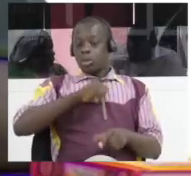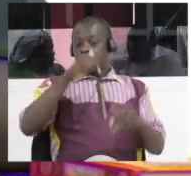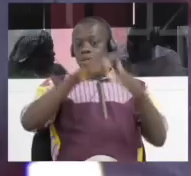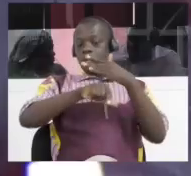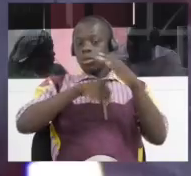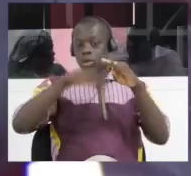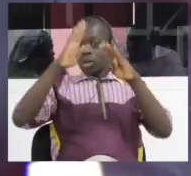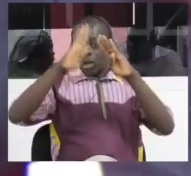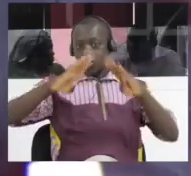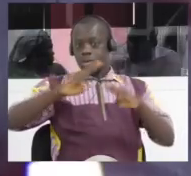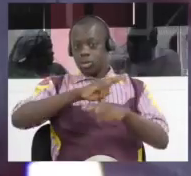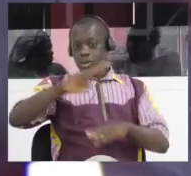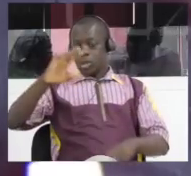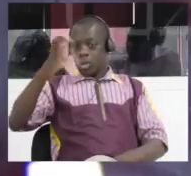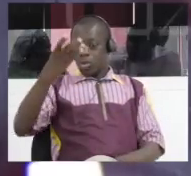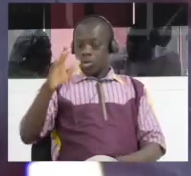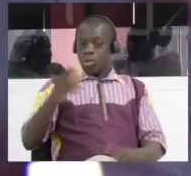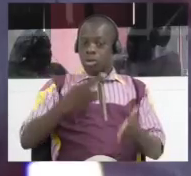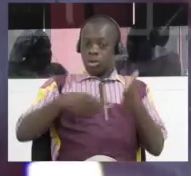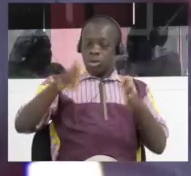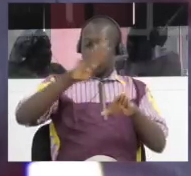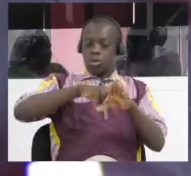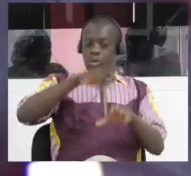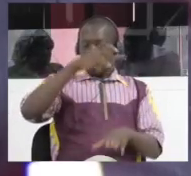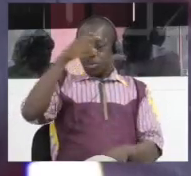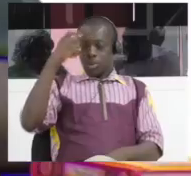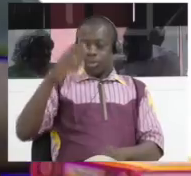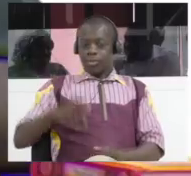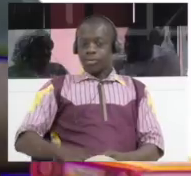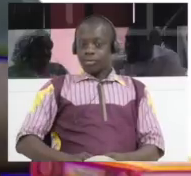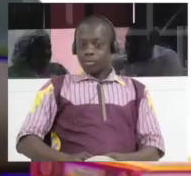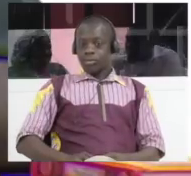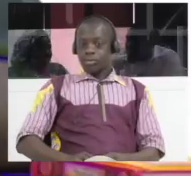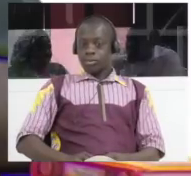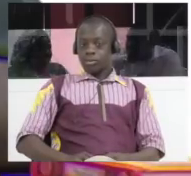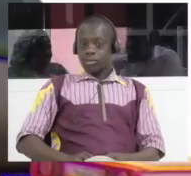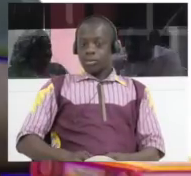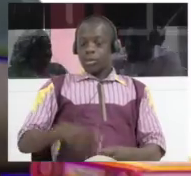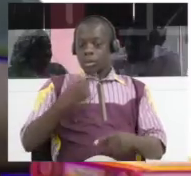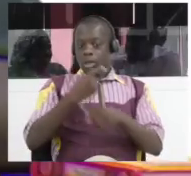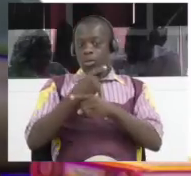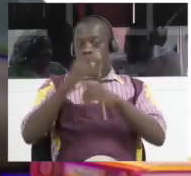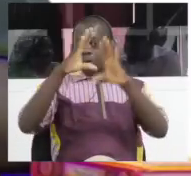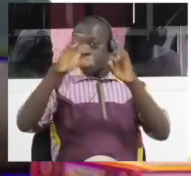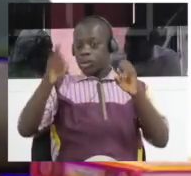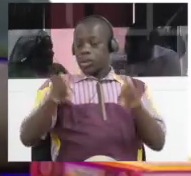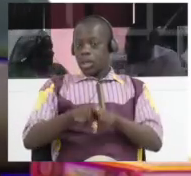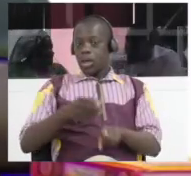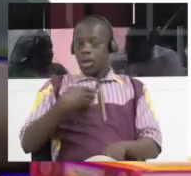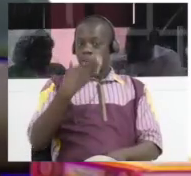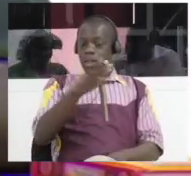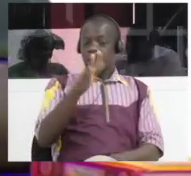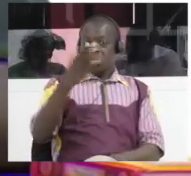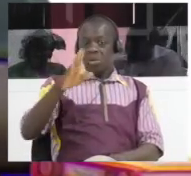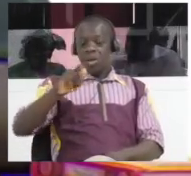he was then in his house, was unable to report. And then the Gambian officers who were there,